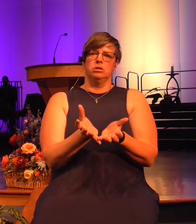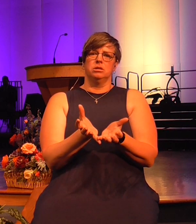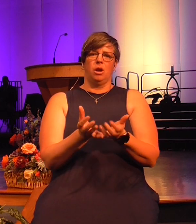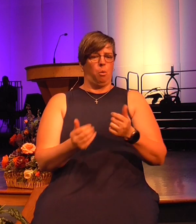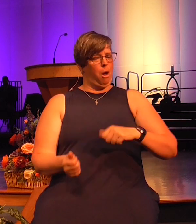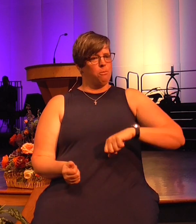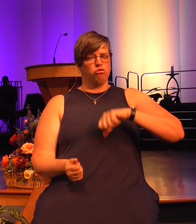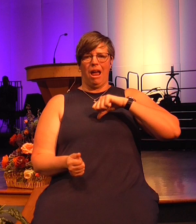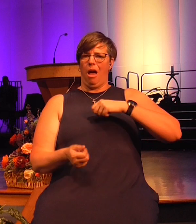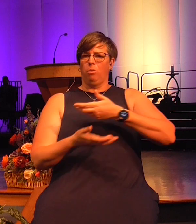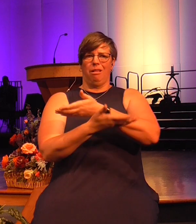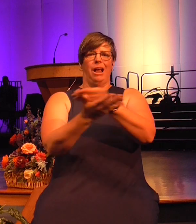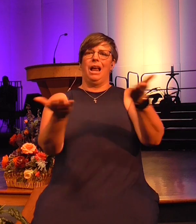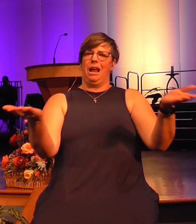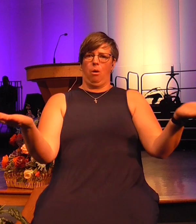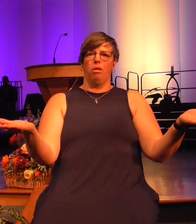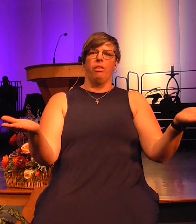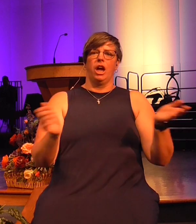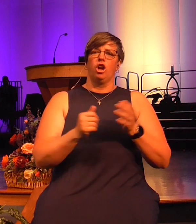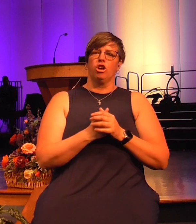light proudly out there,